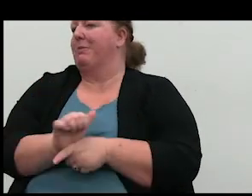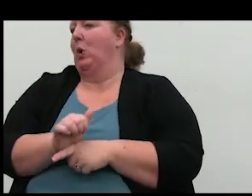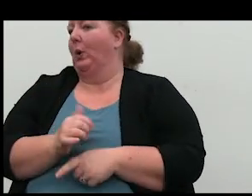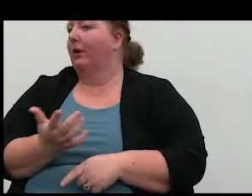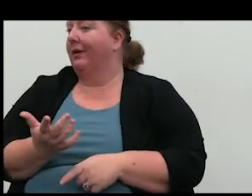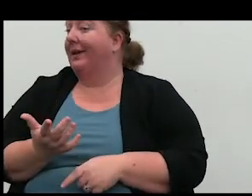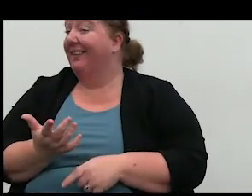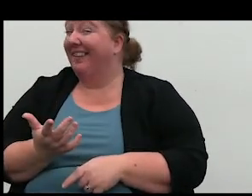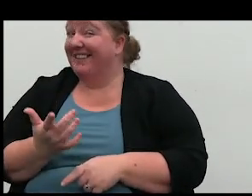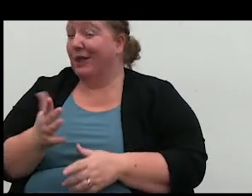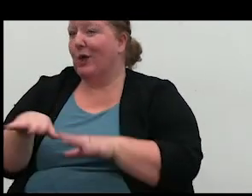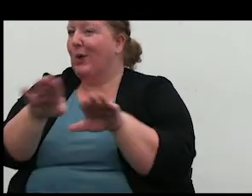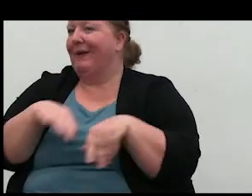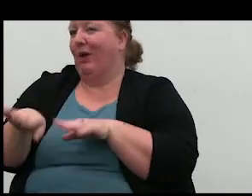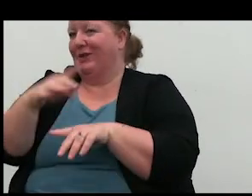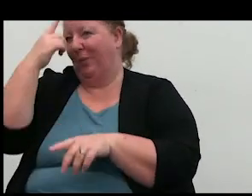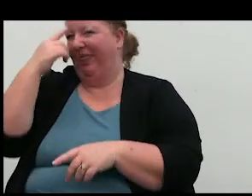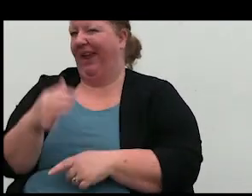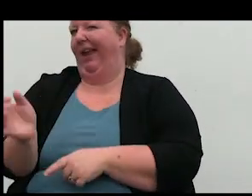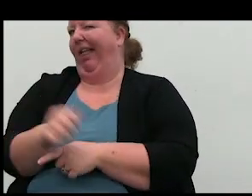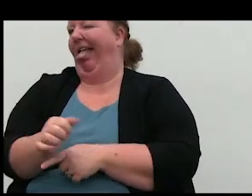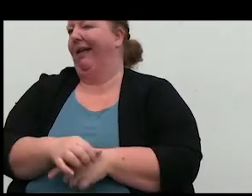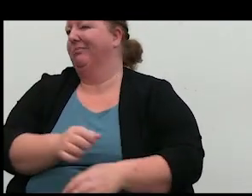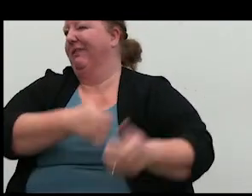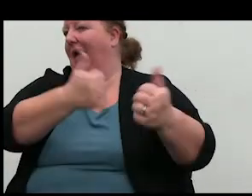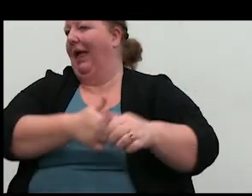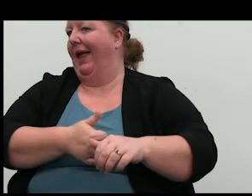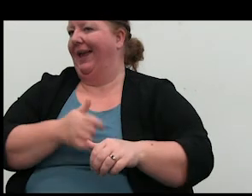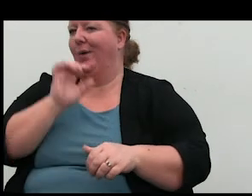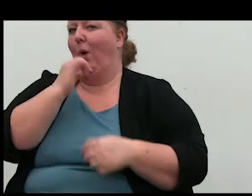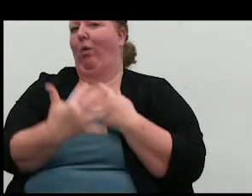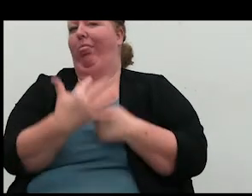impulse. The reason I'm sceptical is that